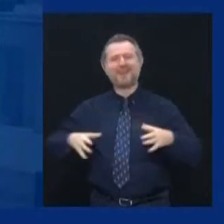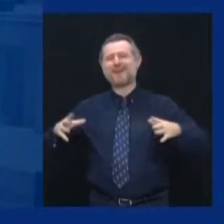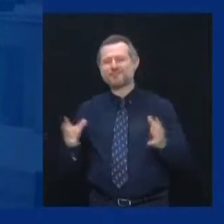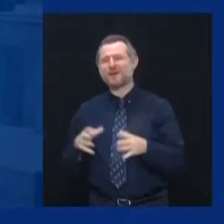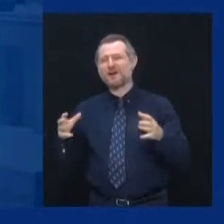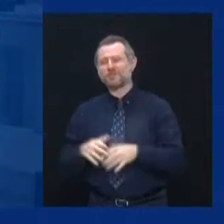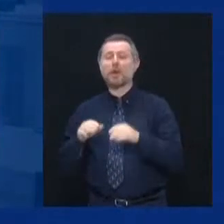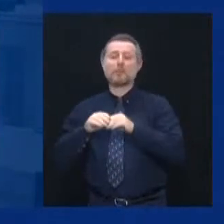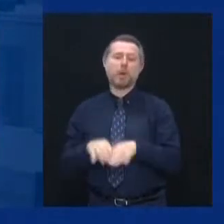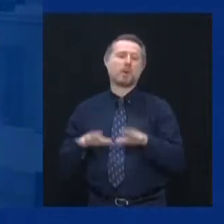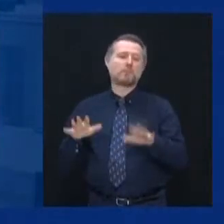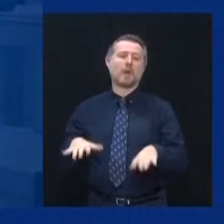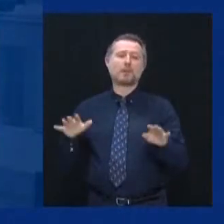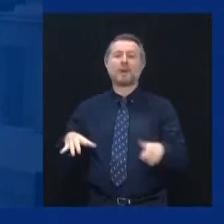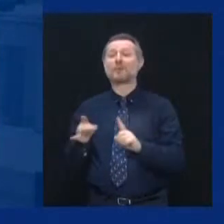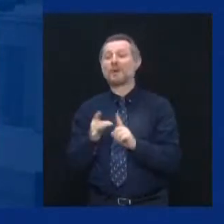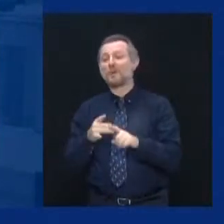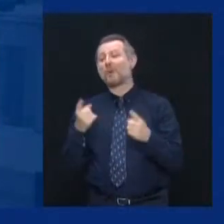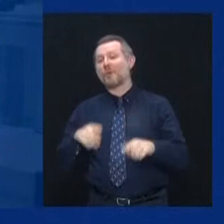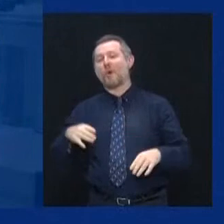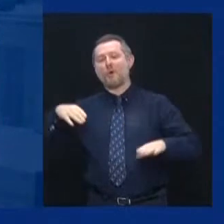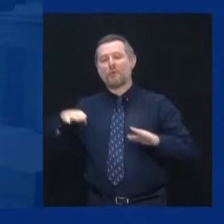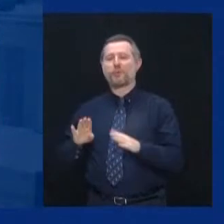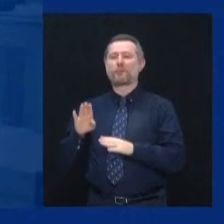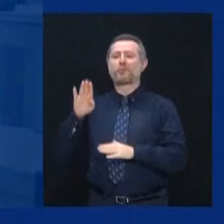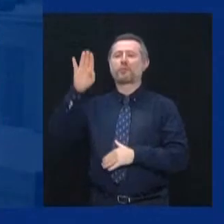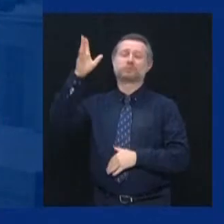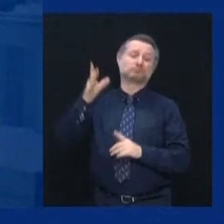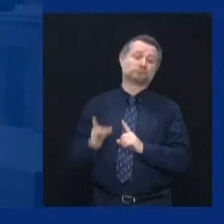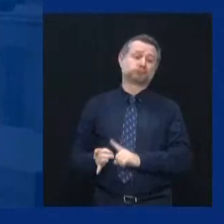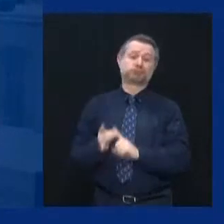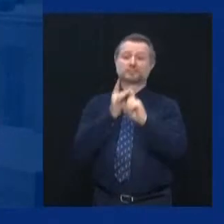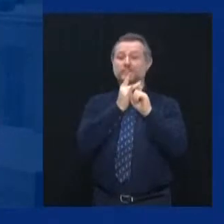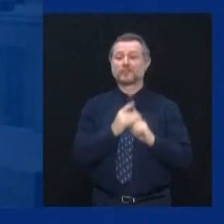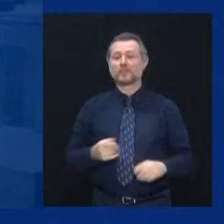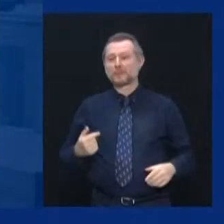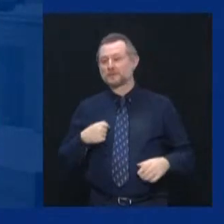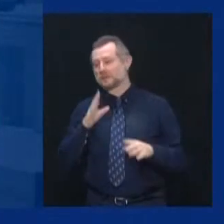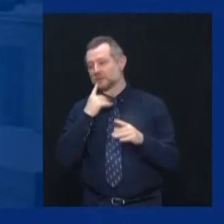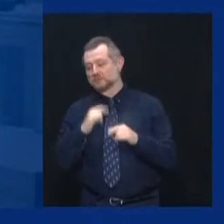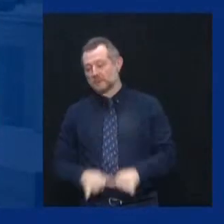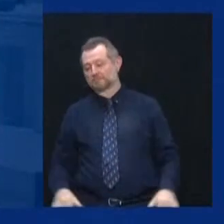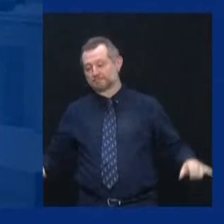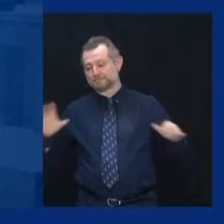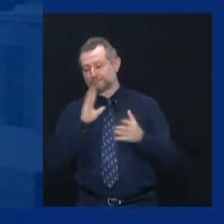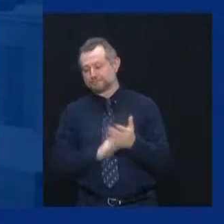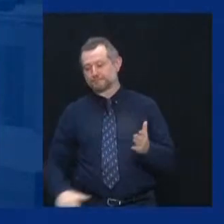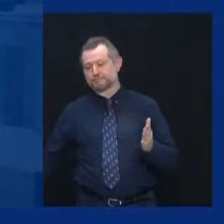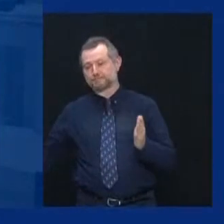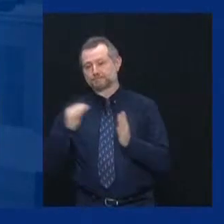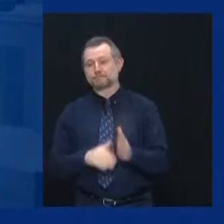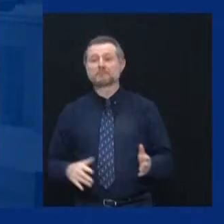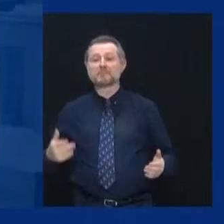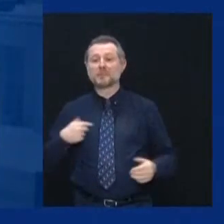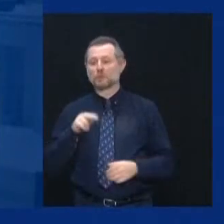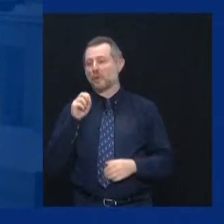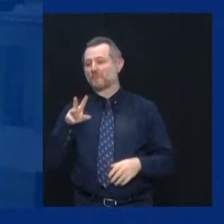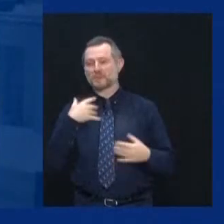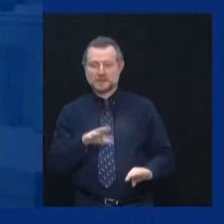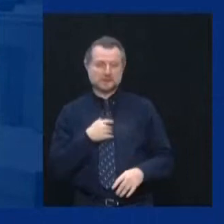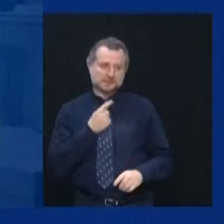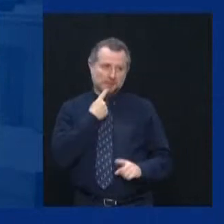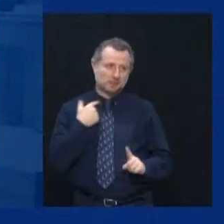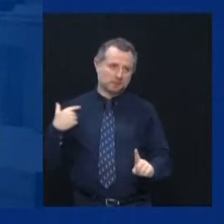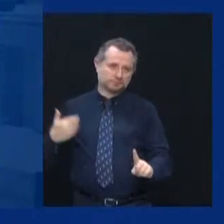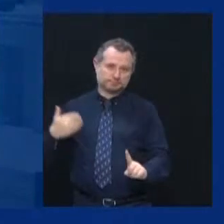number goes up. We've said that since before Thanksgiving. And we said